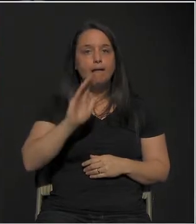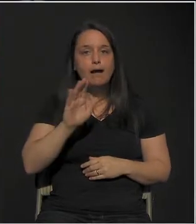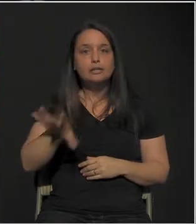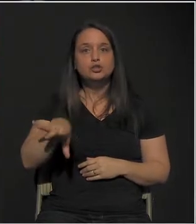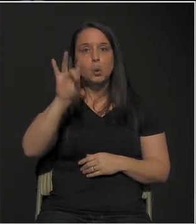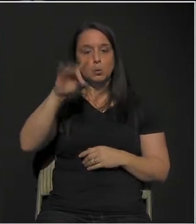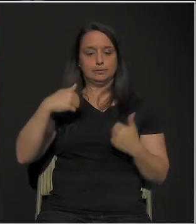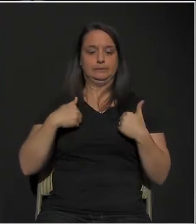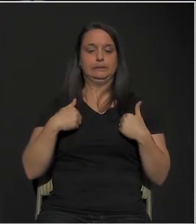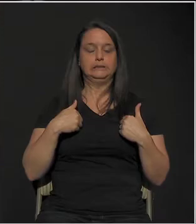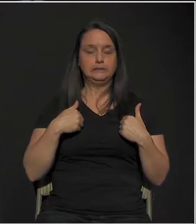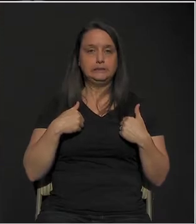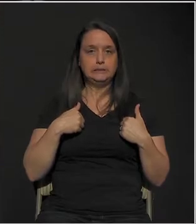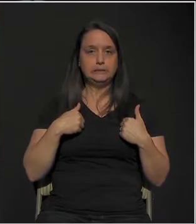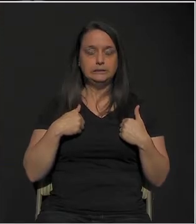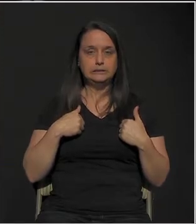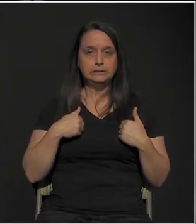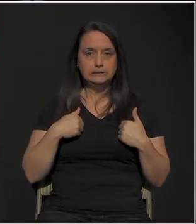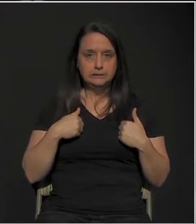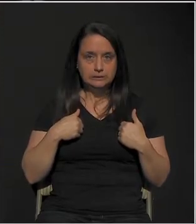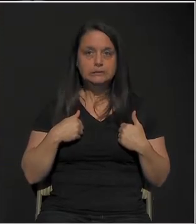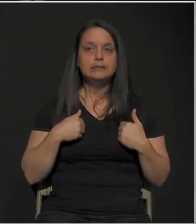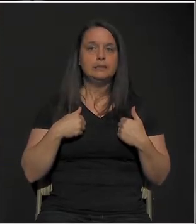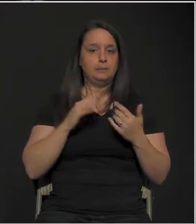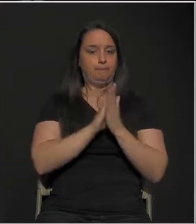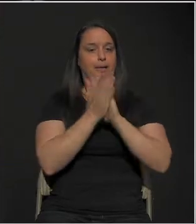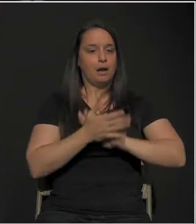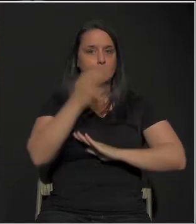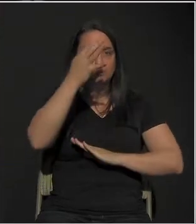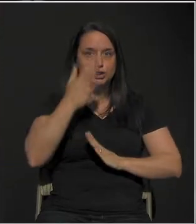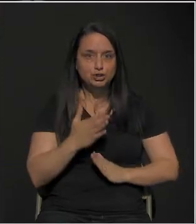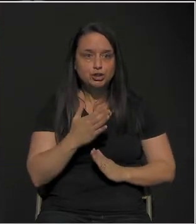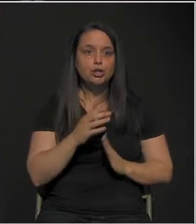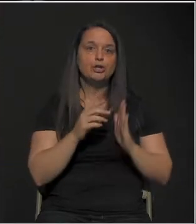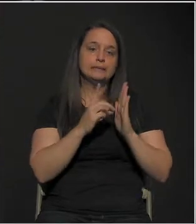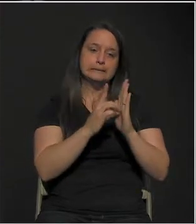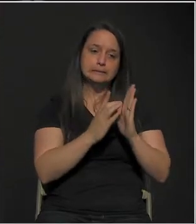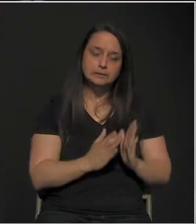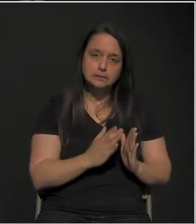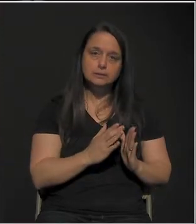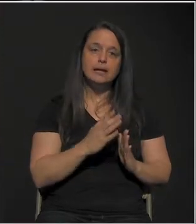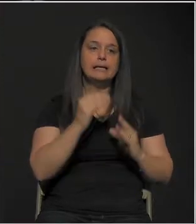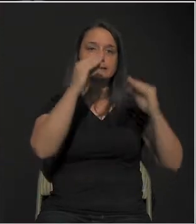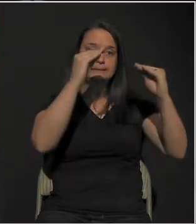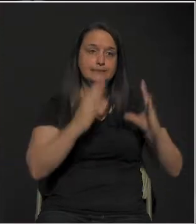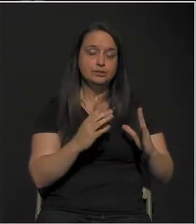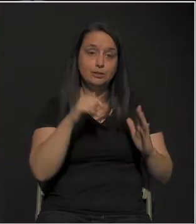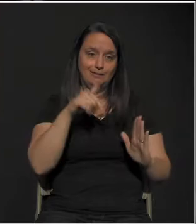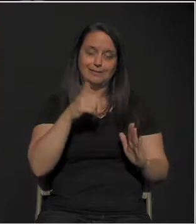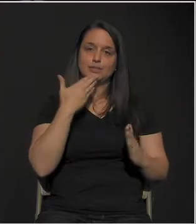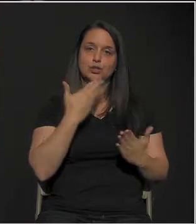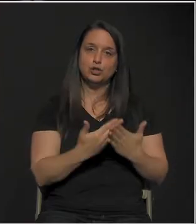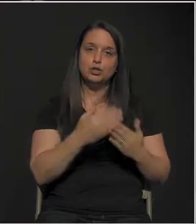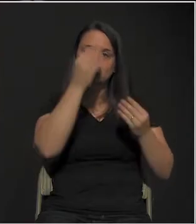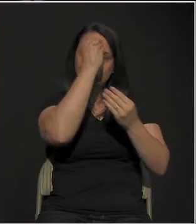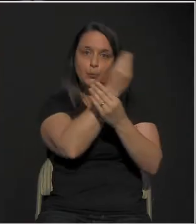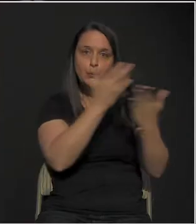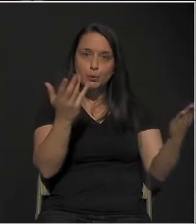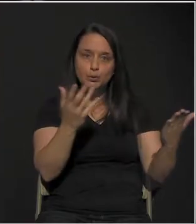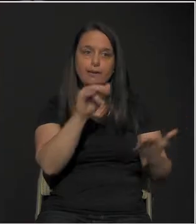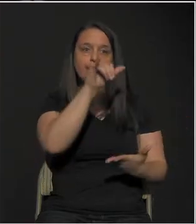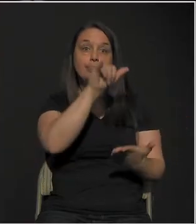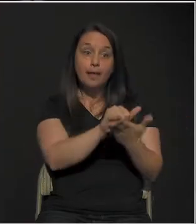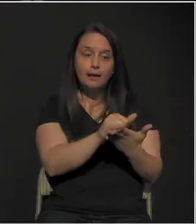me. He chose me to be a preacher, an apostle, and a teacher of this good news. And that's why